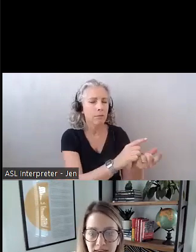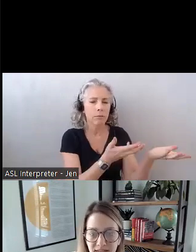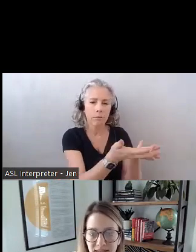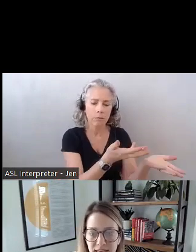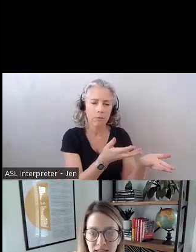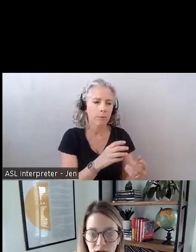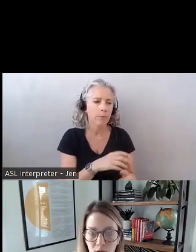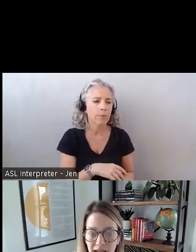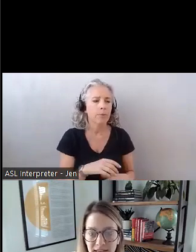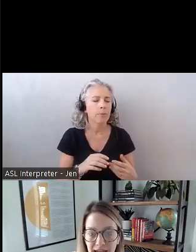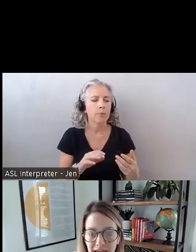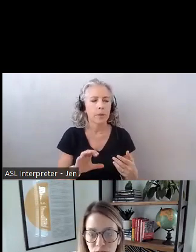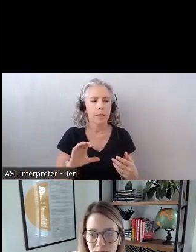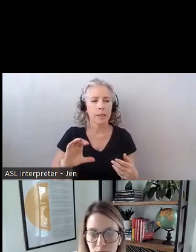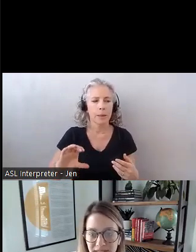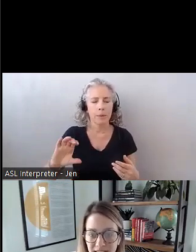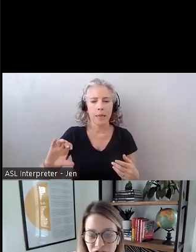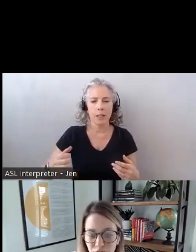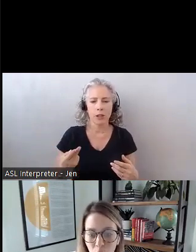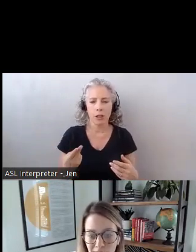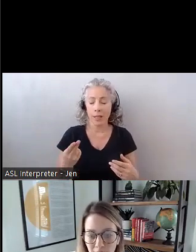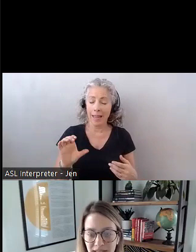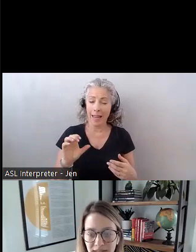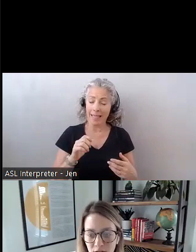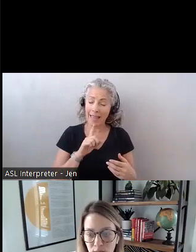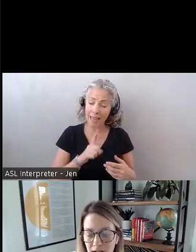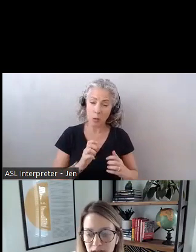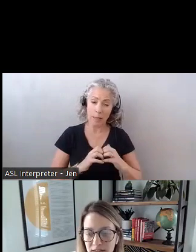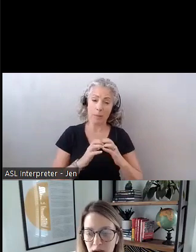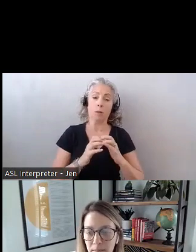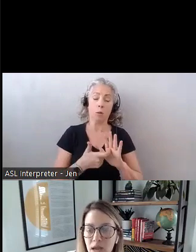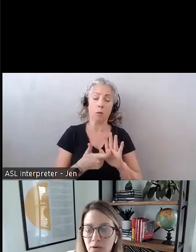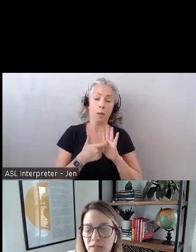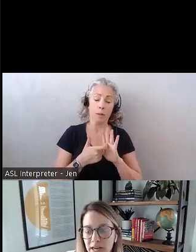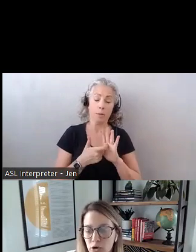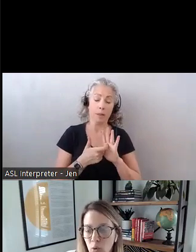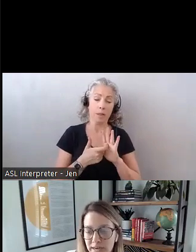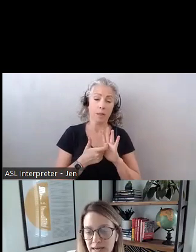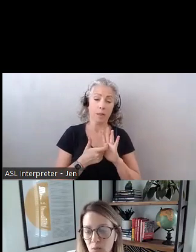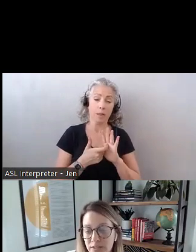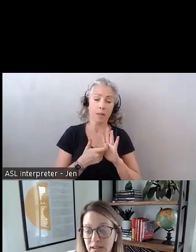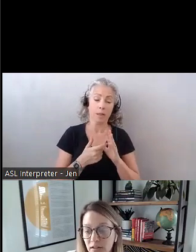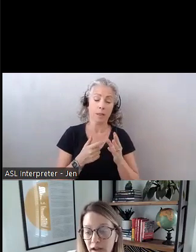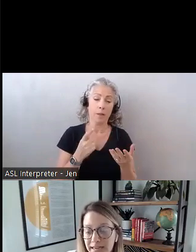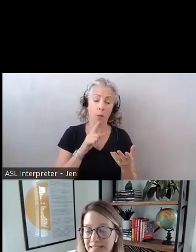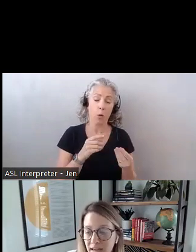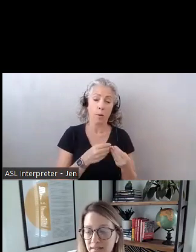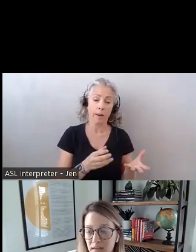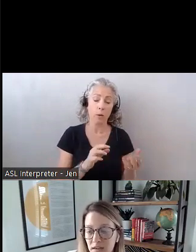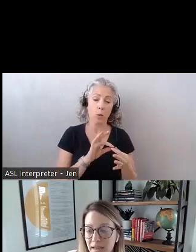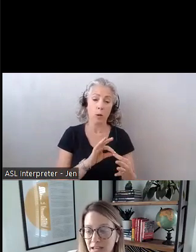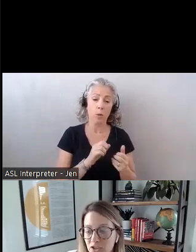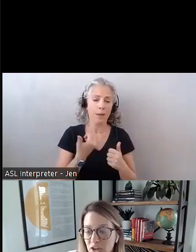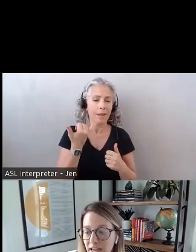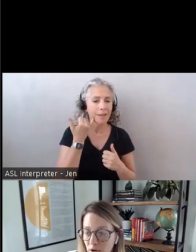The CCBHC, has actual implementation requirements around providing or coordinating with telephonic,